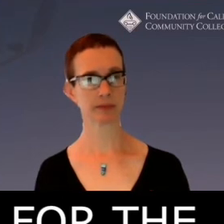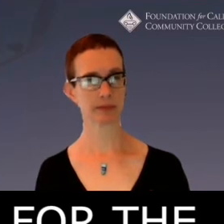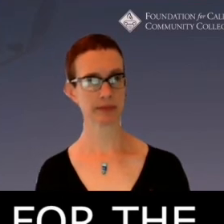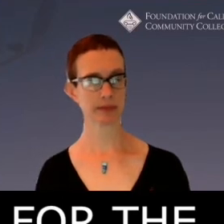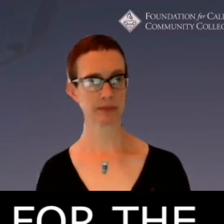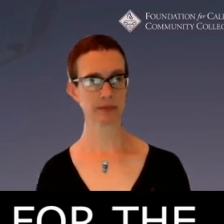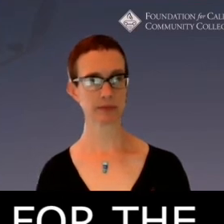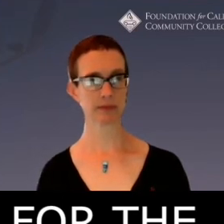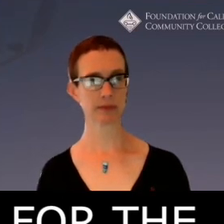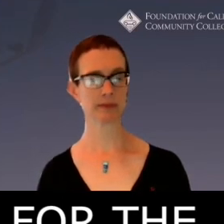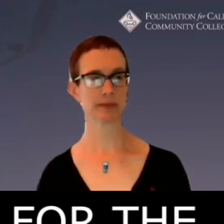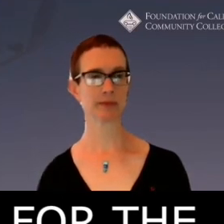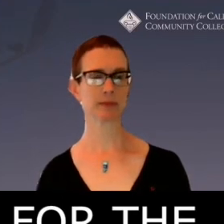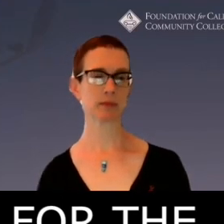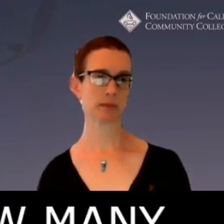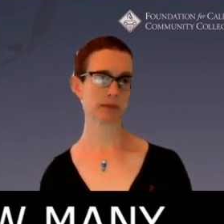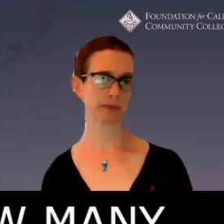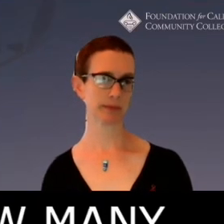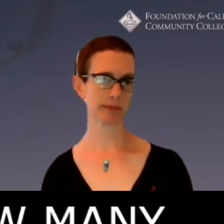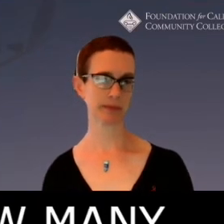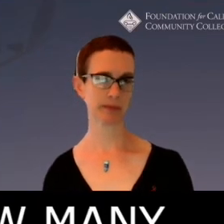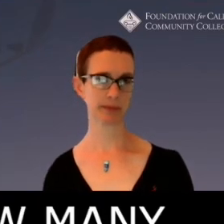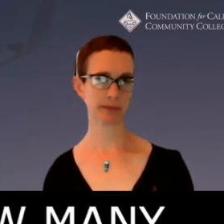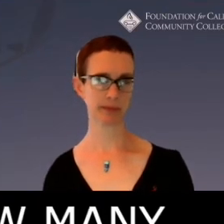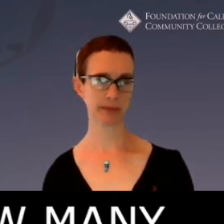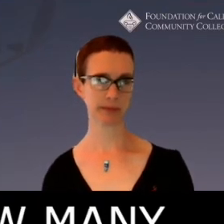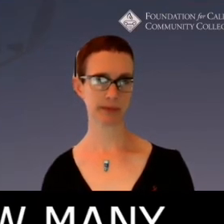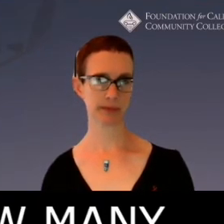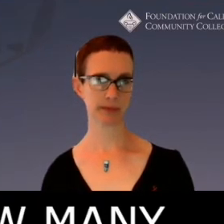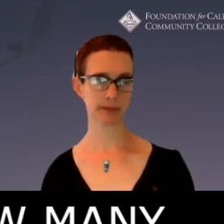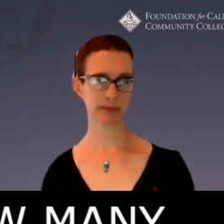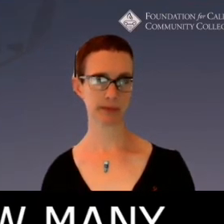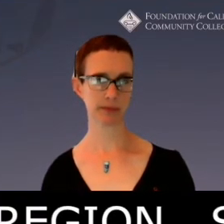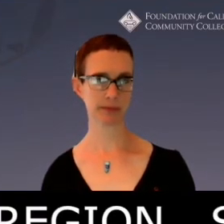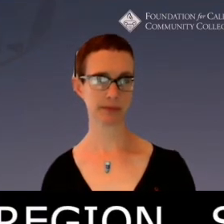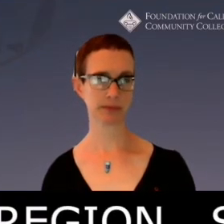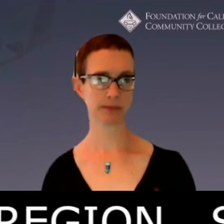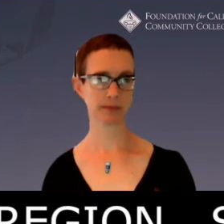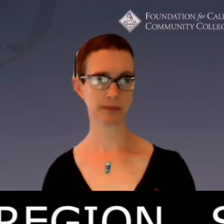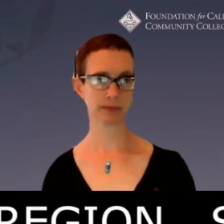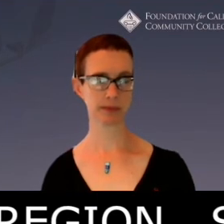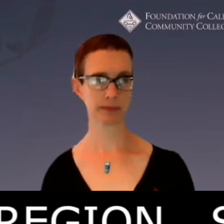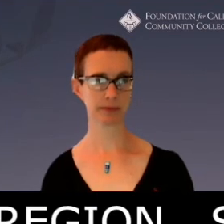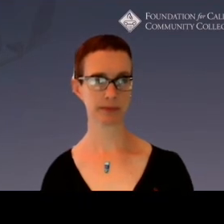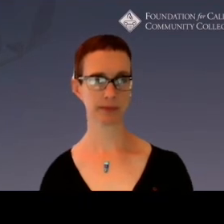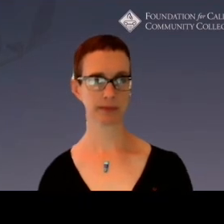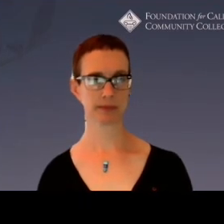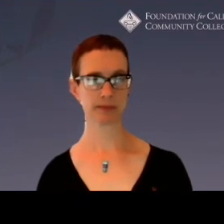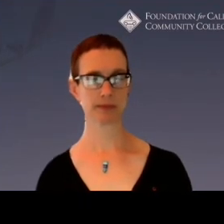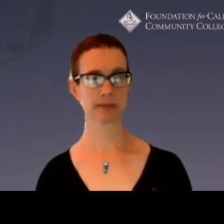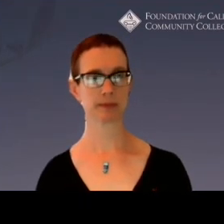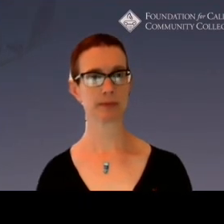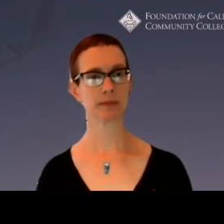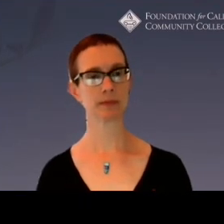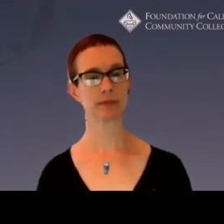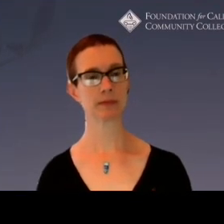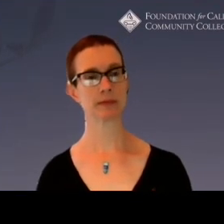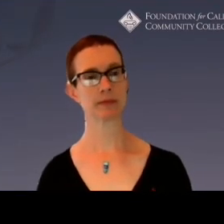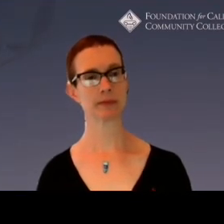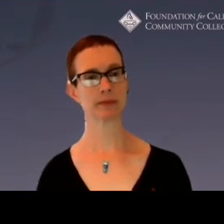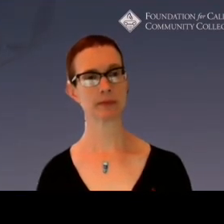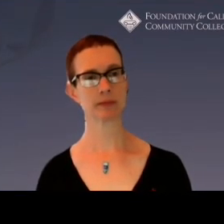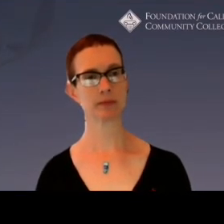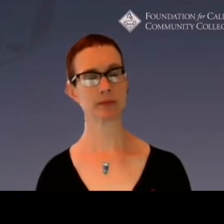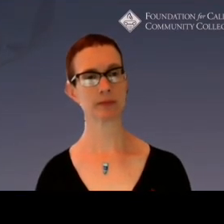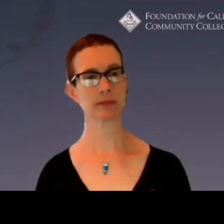applications we might have in a region. So, if that makes sense. It does. There's no guarantee of